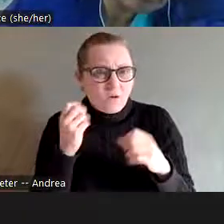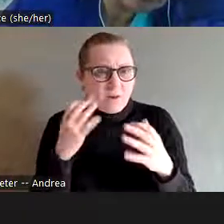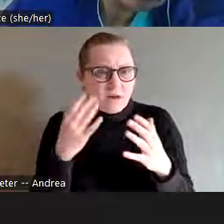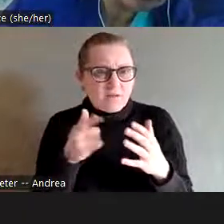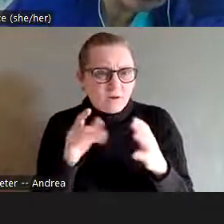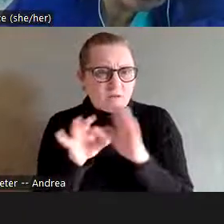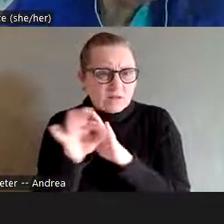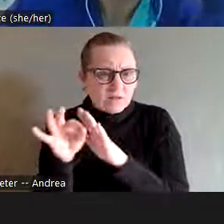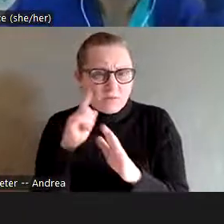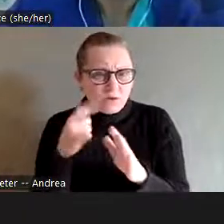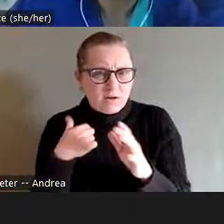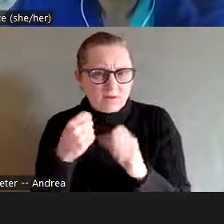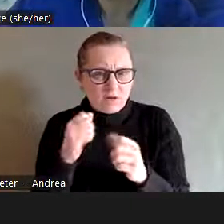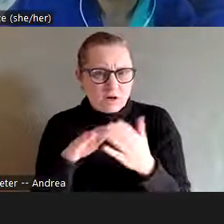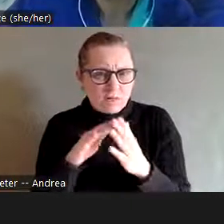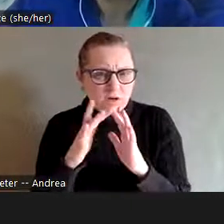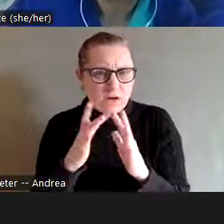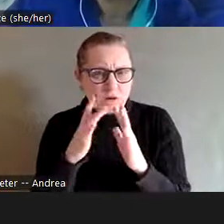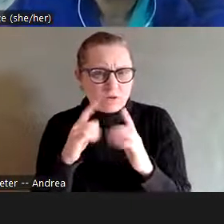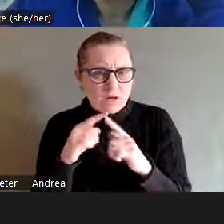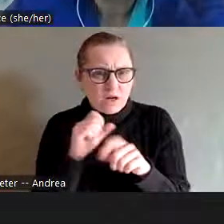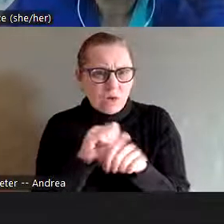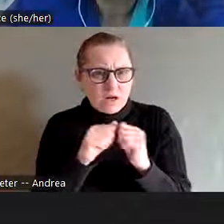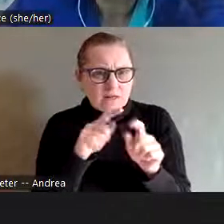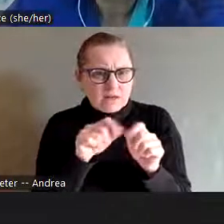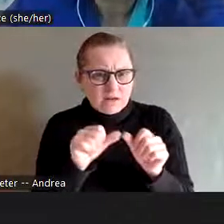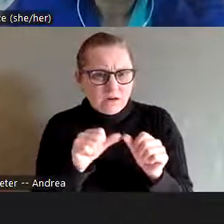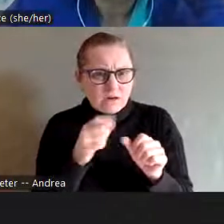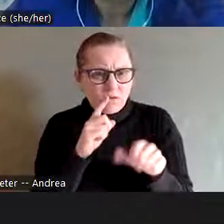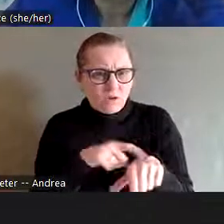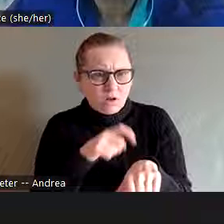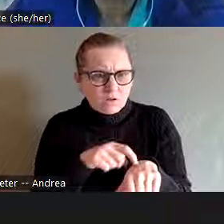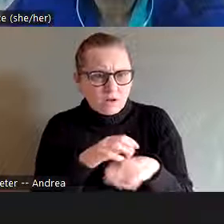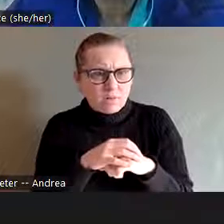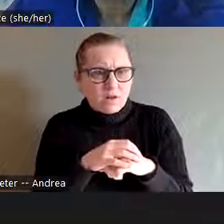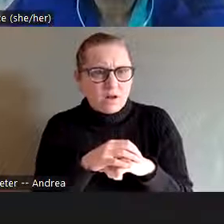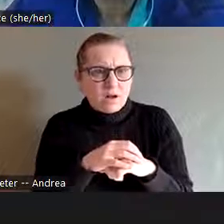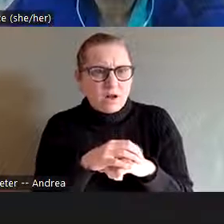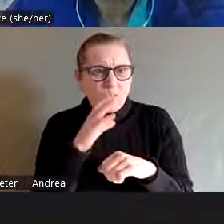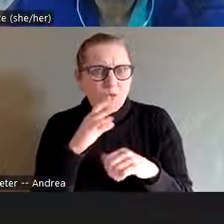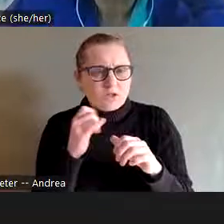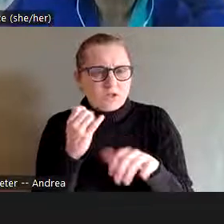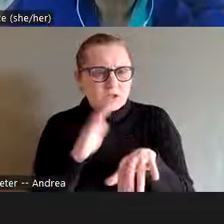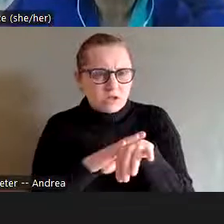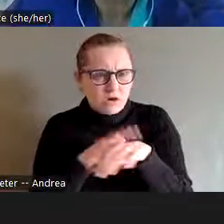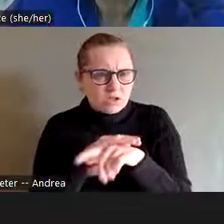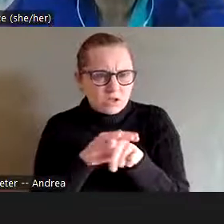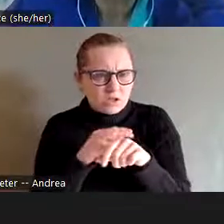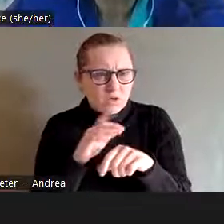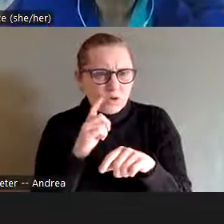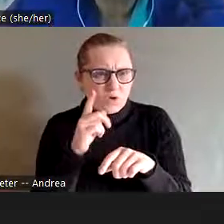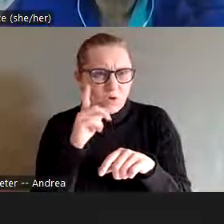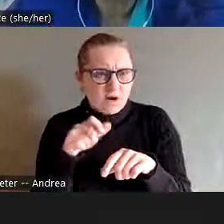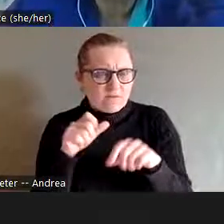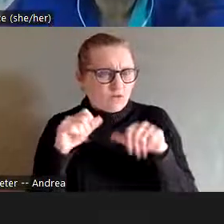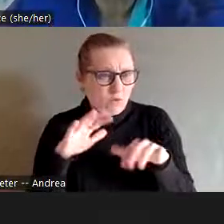do have strong community networks and you've been working in this area for a long time. I would just caution that you don't have to drop